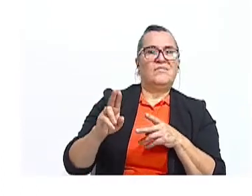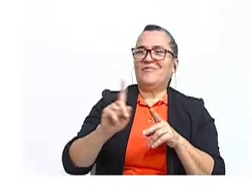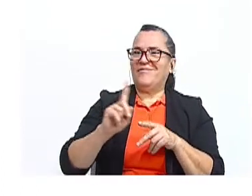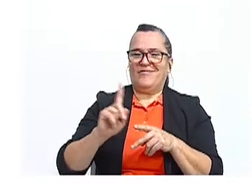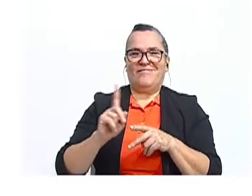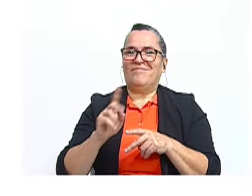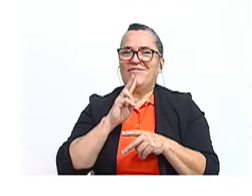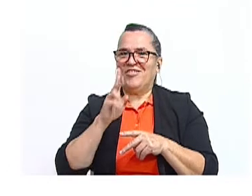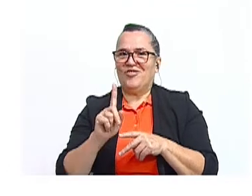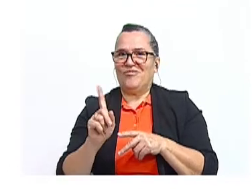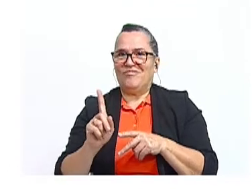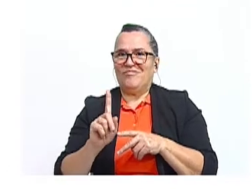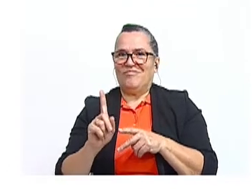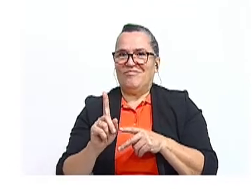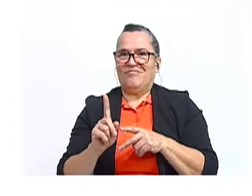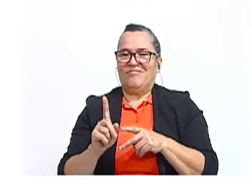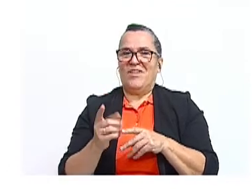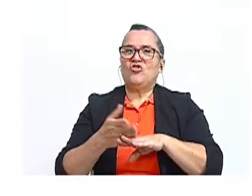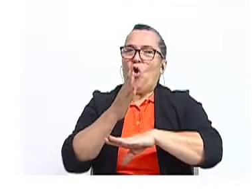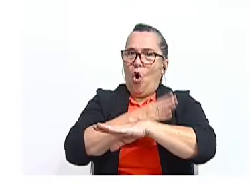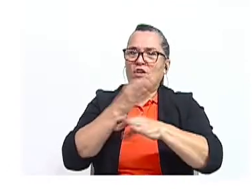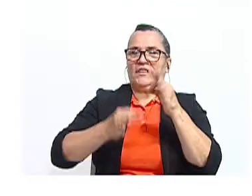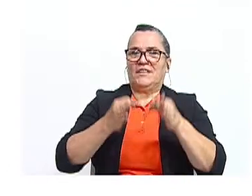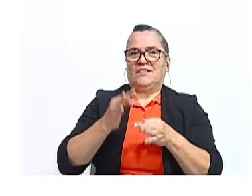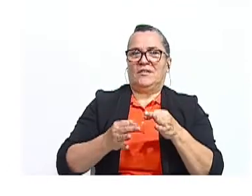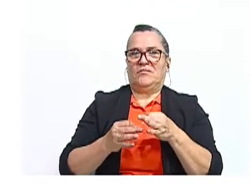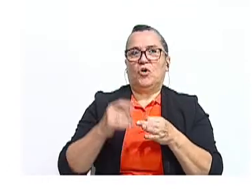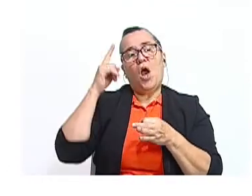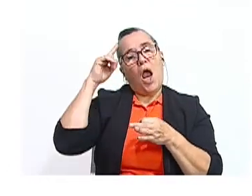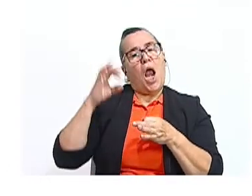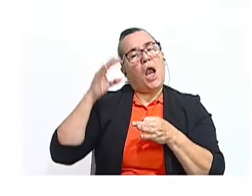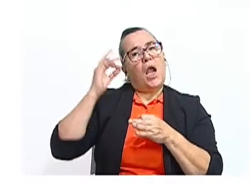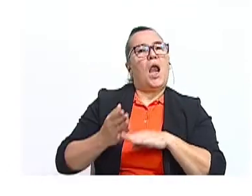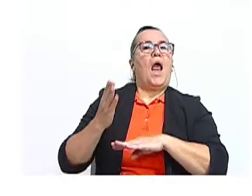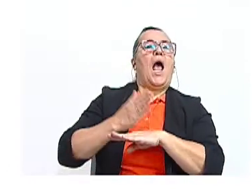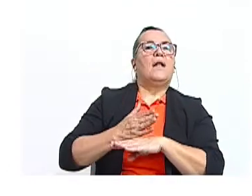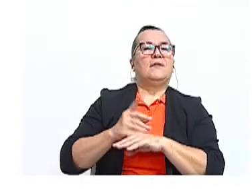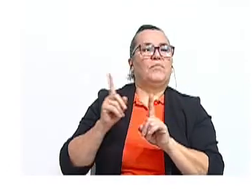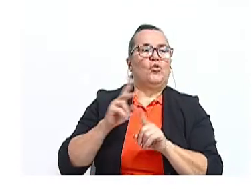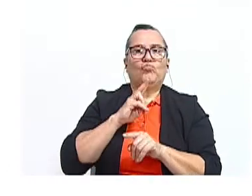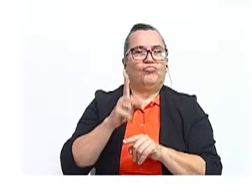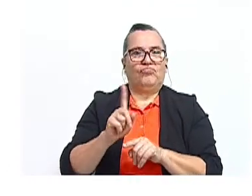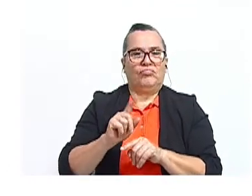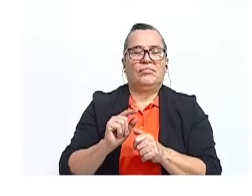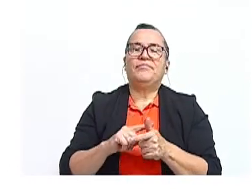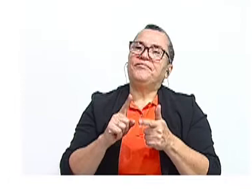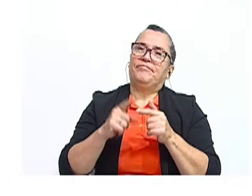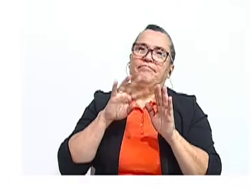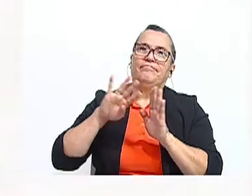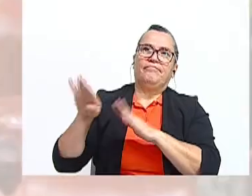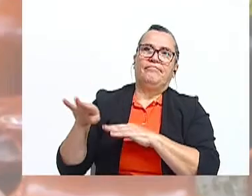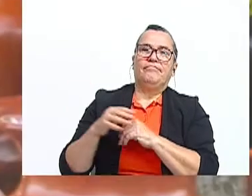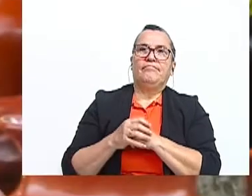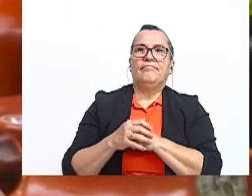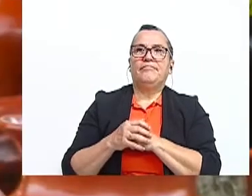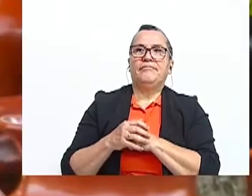also a stereotype because it's not true too, right? So, very good.